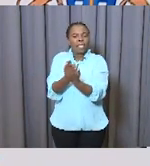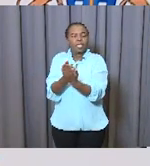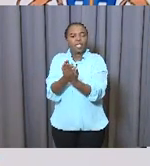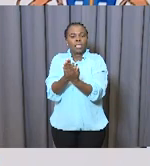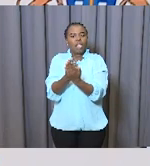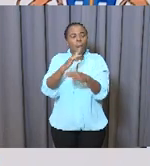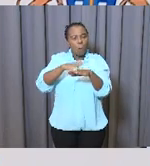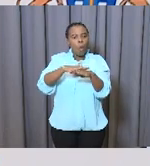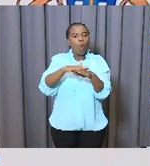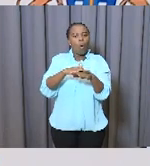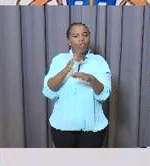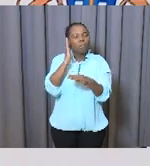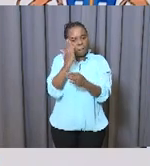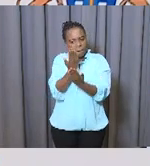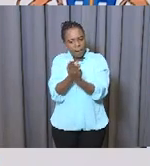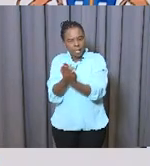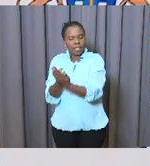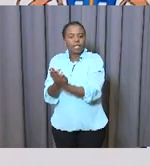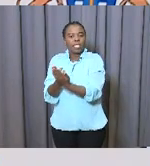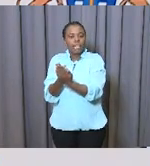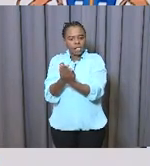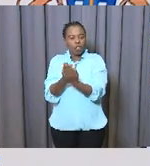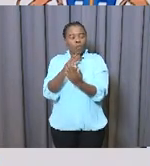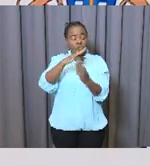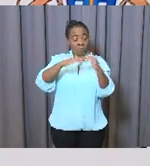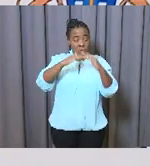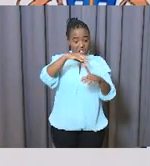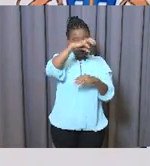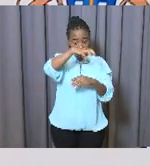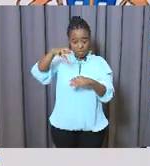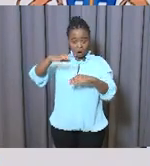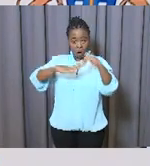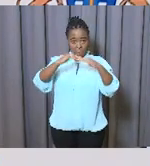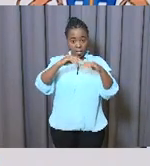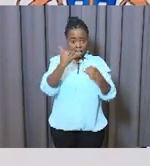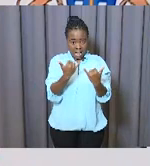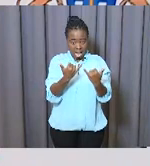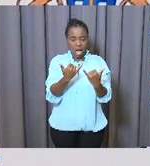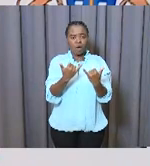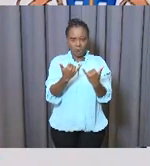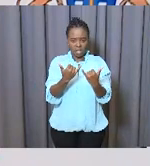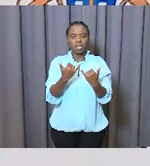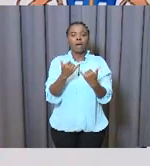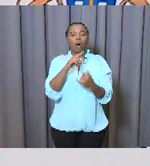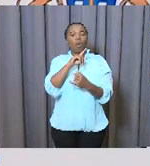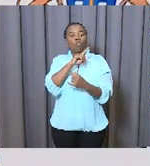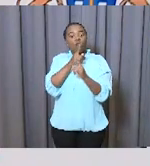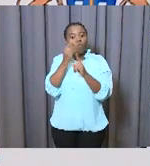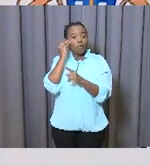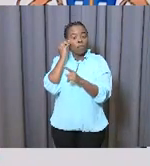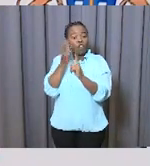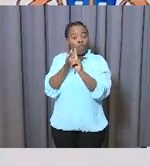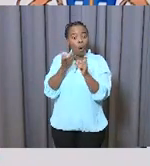bed capacity, so all the infrastructure investments we are saying we are making, we are also informed by the vulnerability